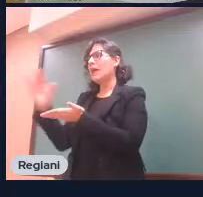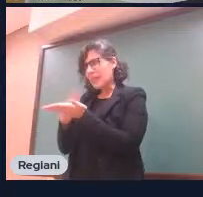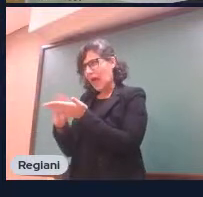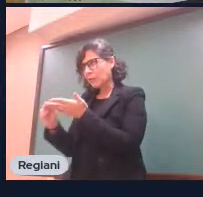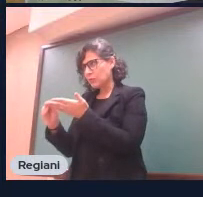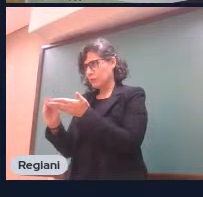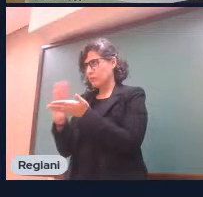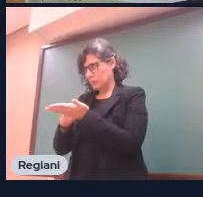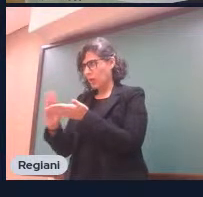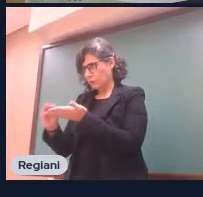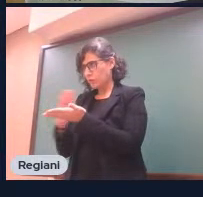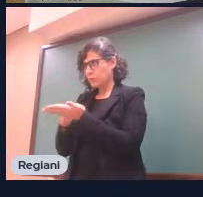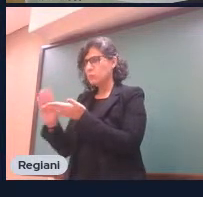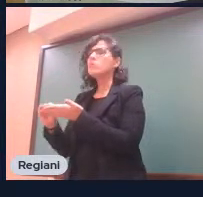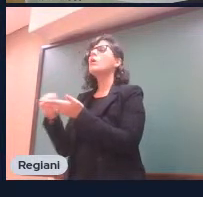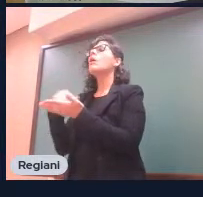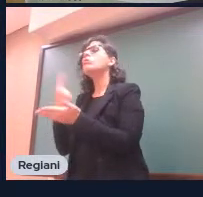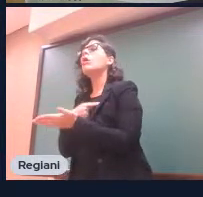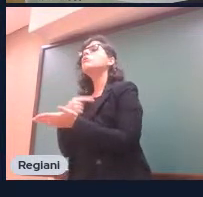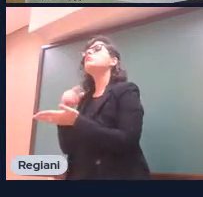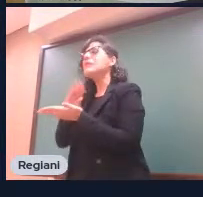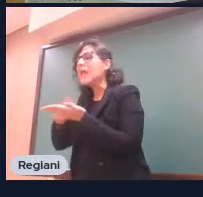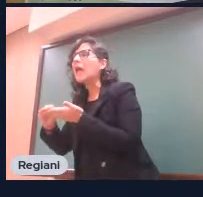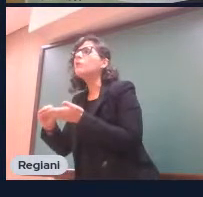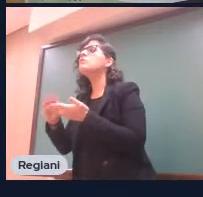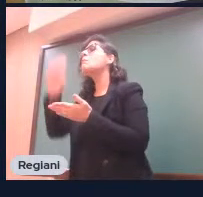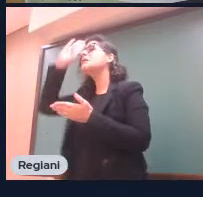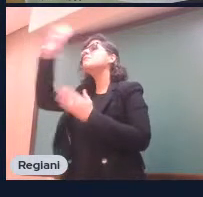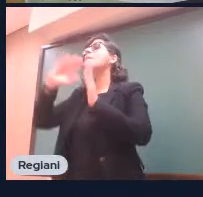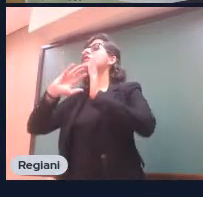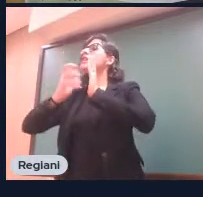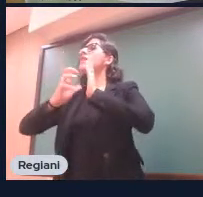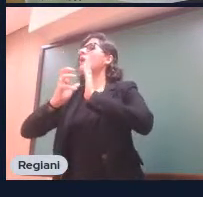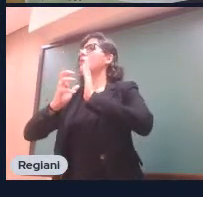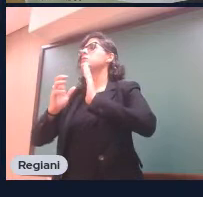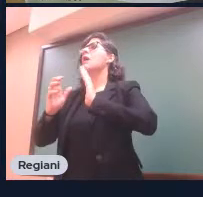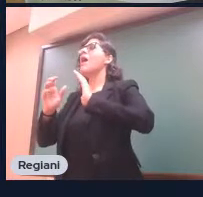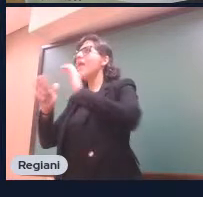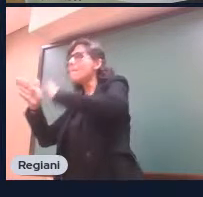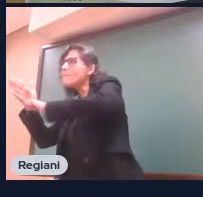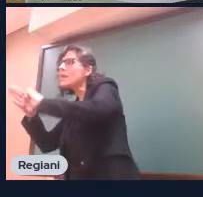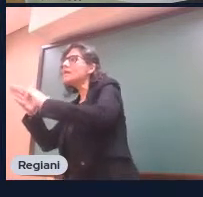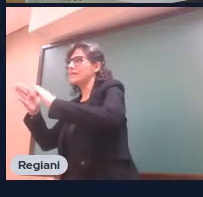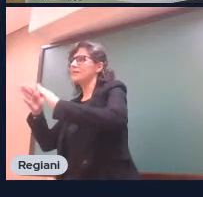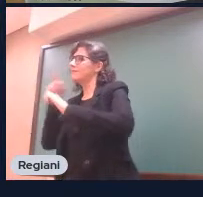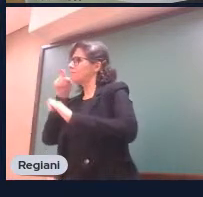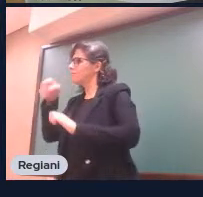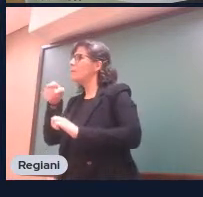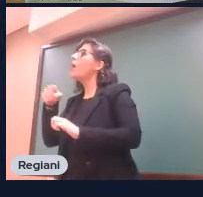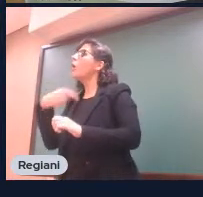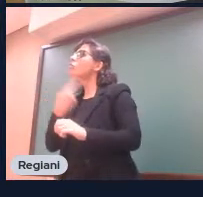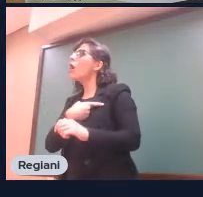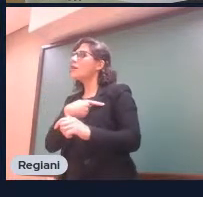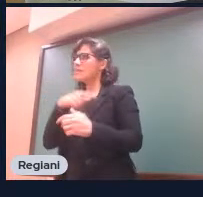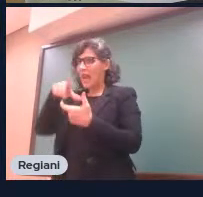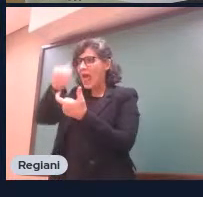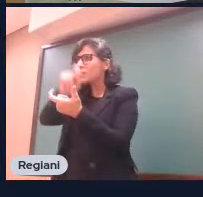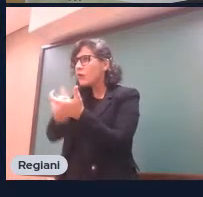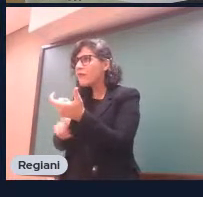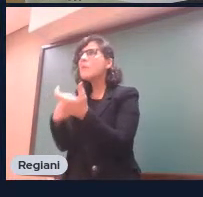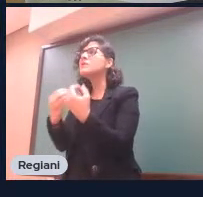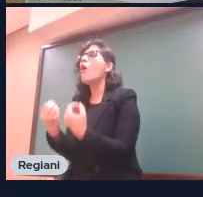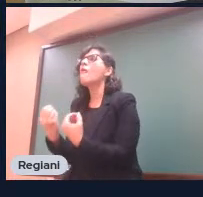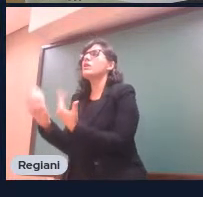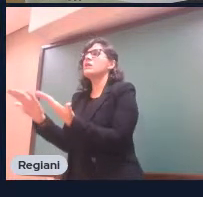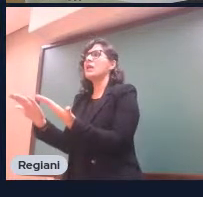we have to join forces with the big data companies because lexicographers have something unique to offer. Only we know how to